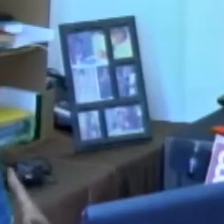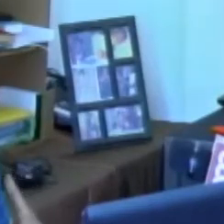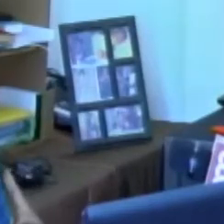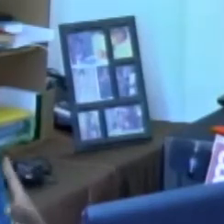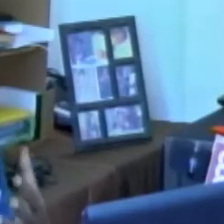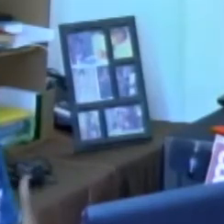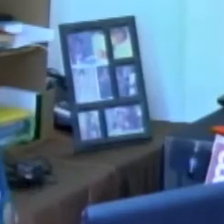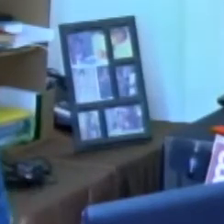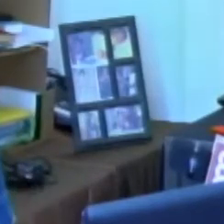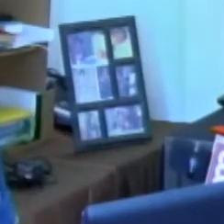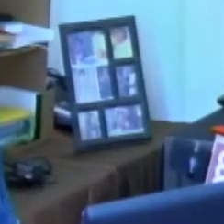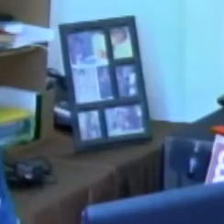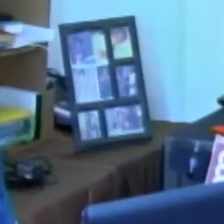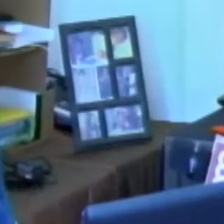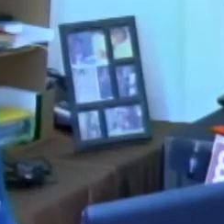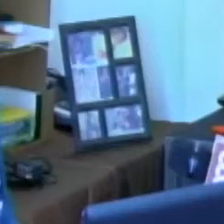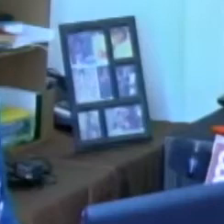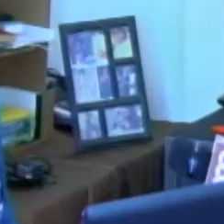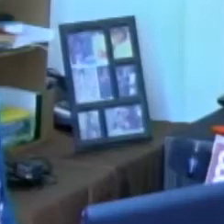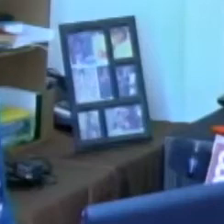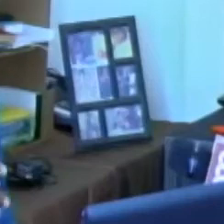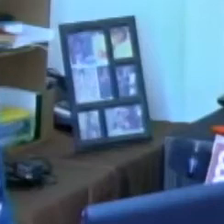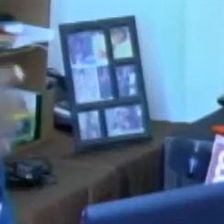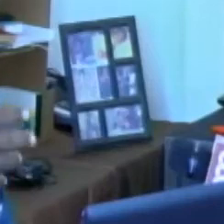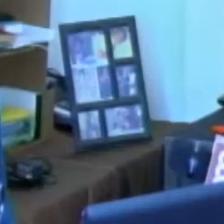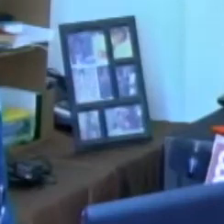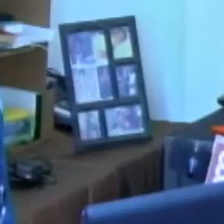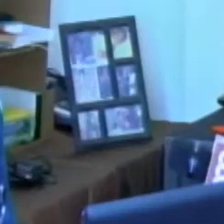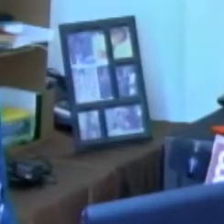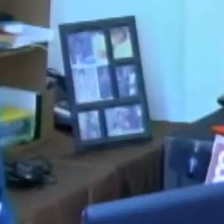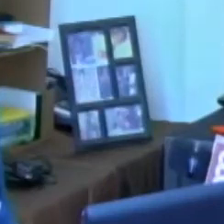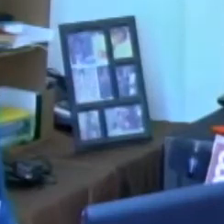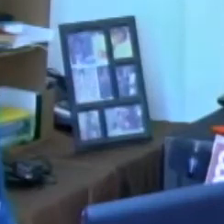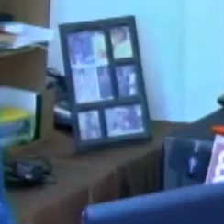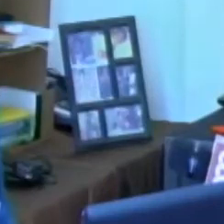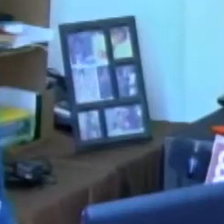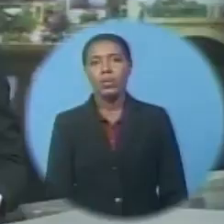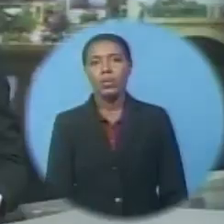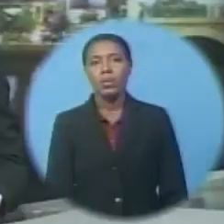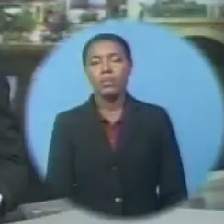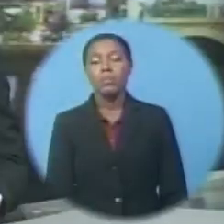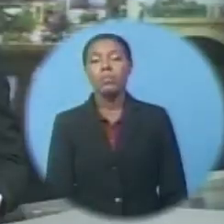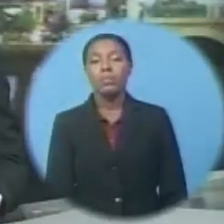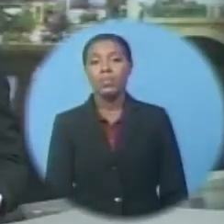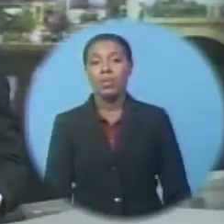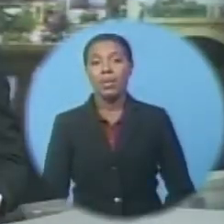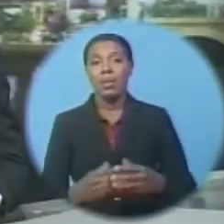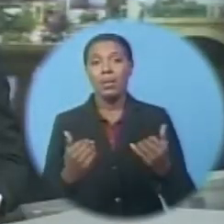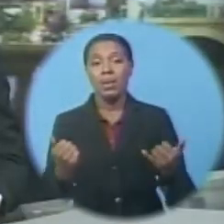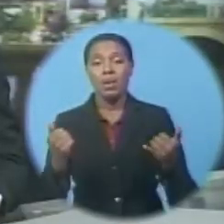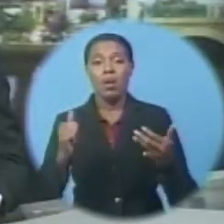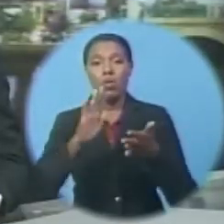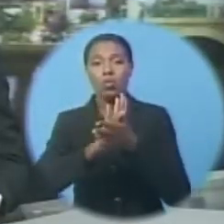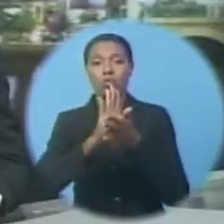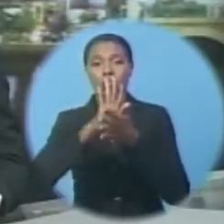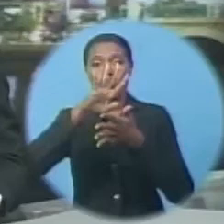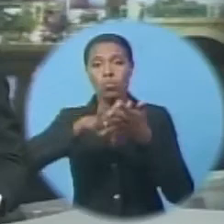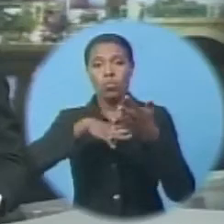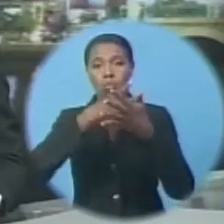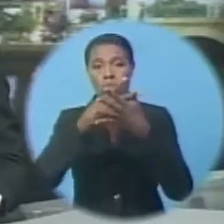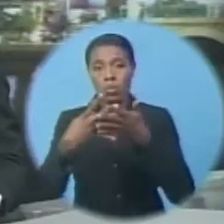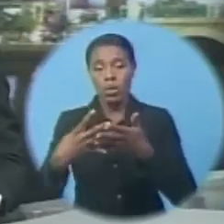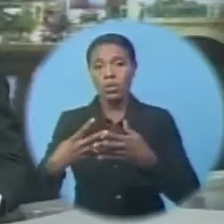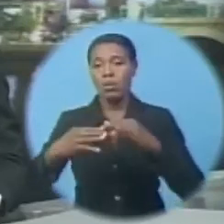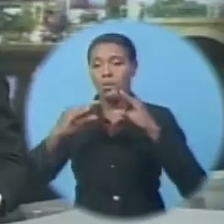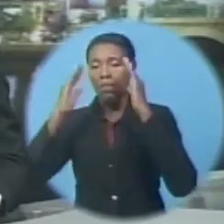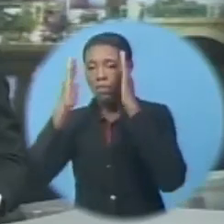on to and probably implement within their own education system. Well, at present, Mr. Rock says the curriculum